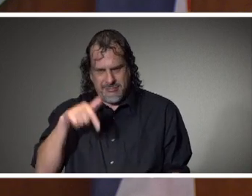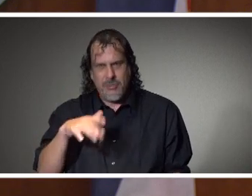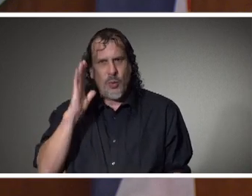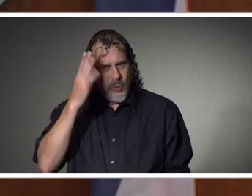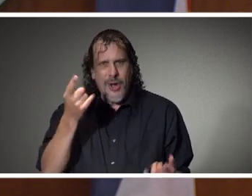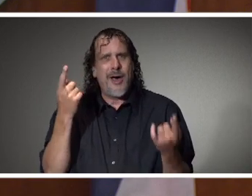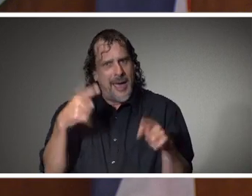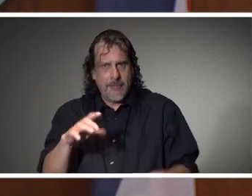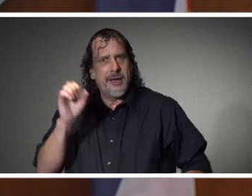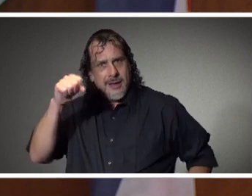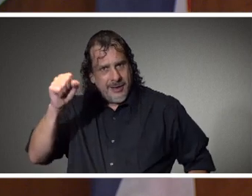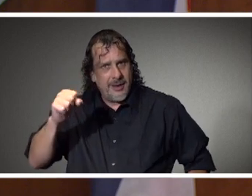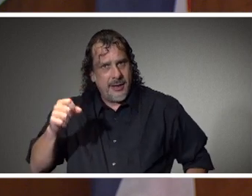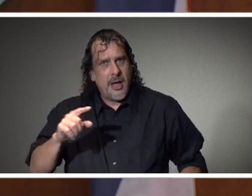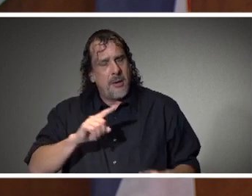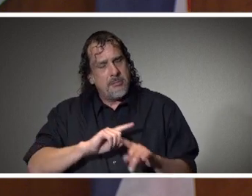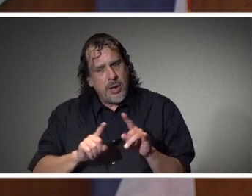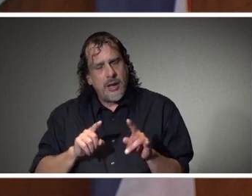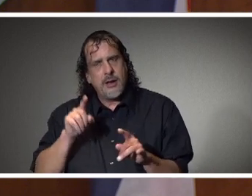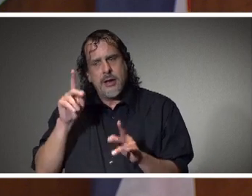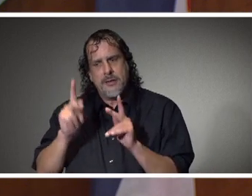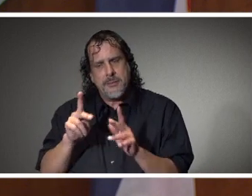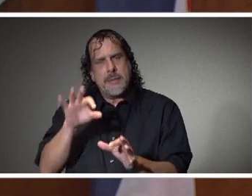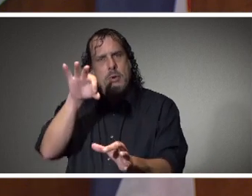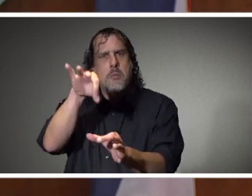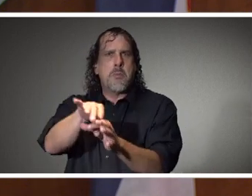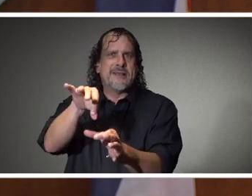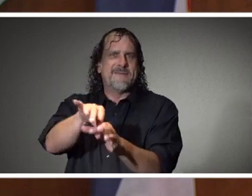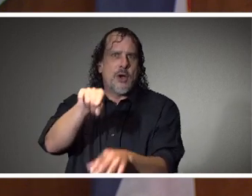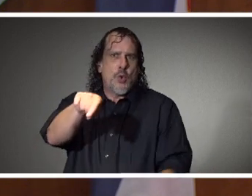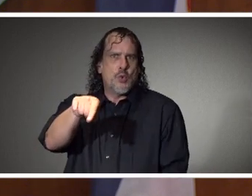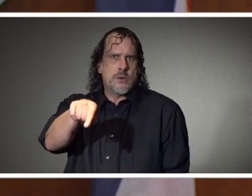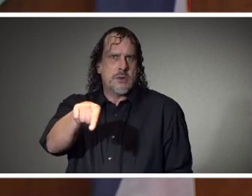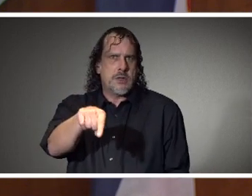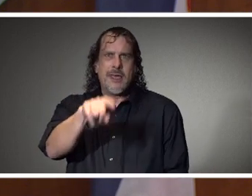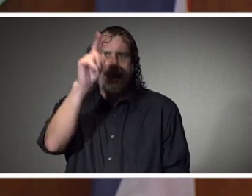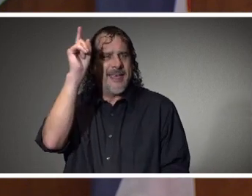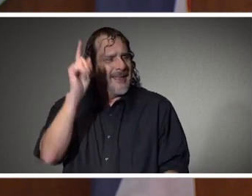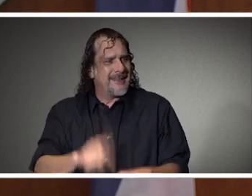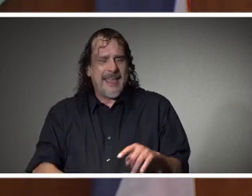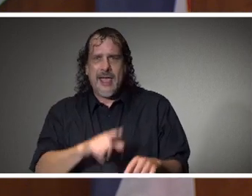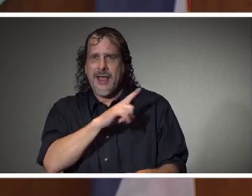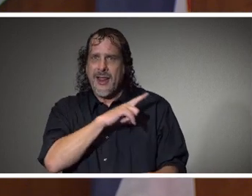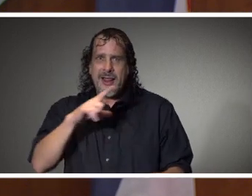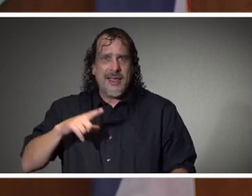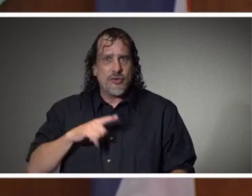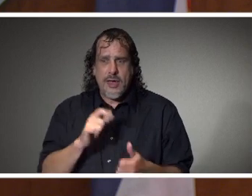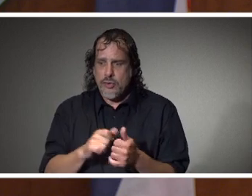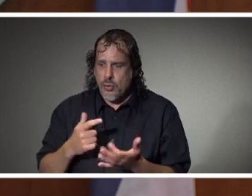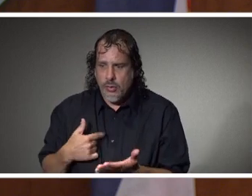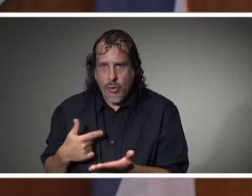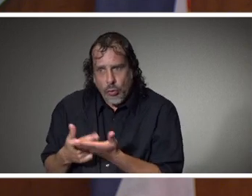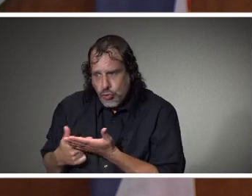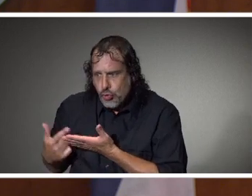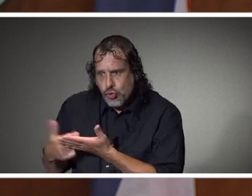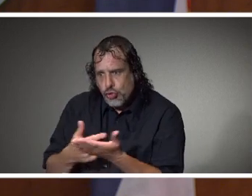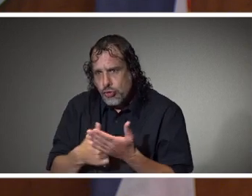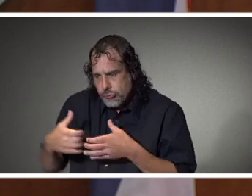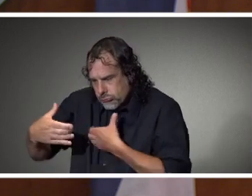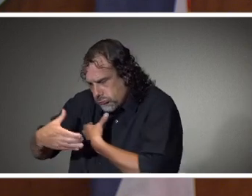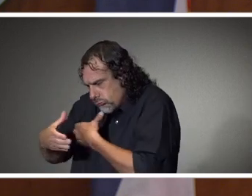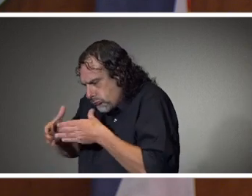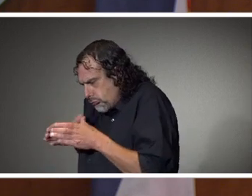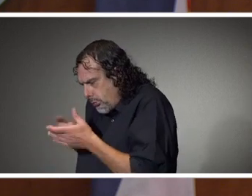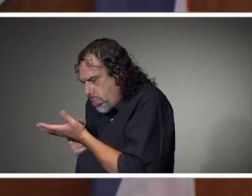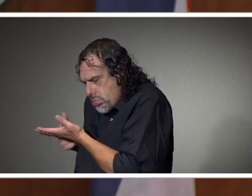But it has to be done by a vote of the people. It cannot be done by a backroom deal by politicians in Jackson,